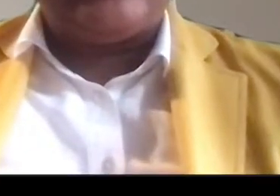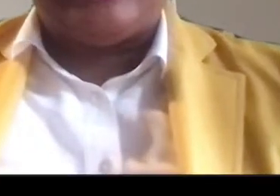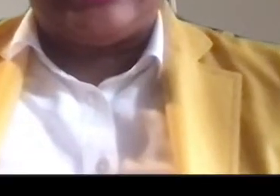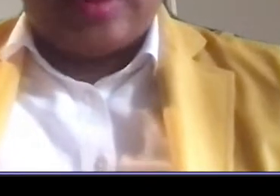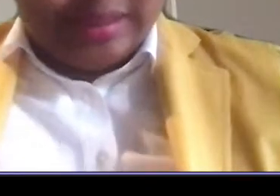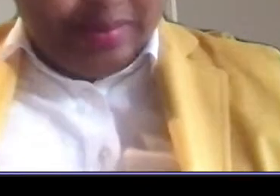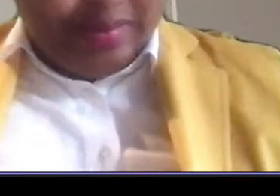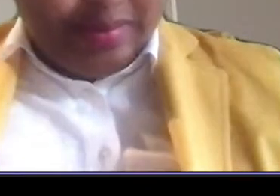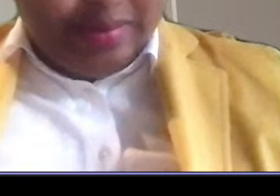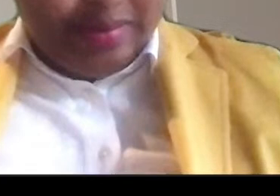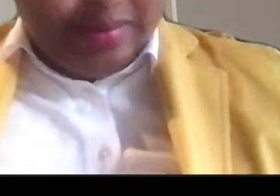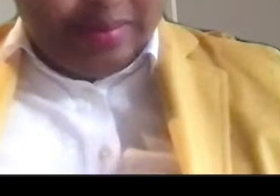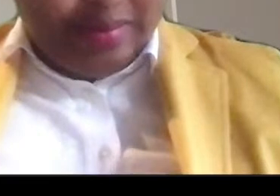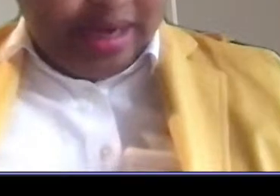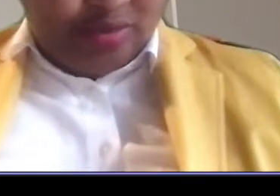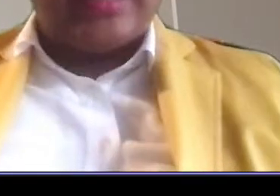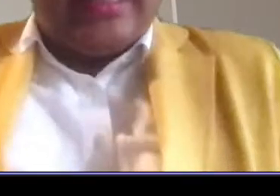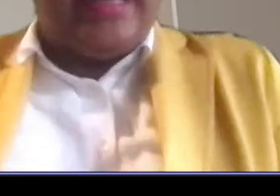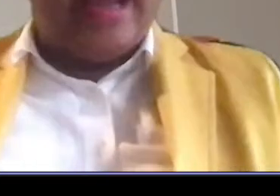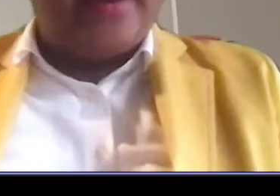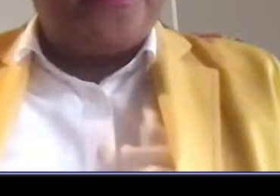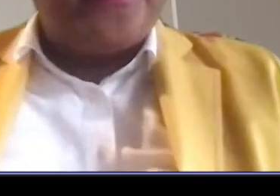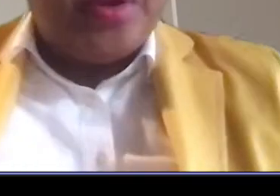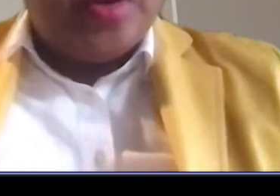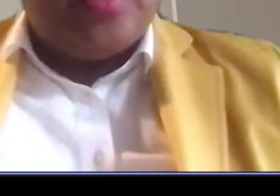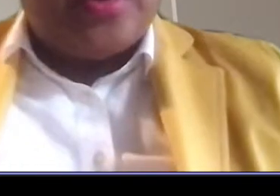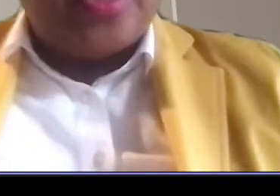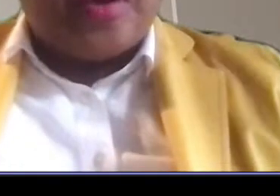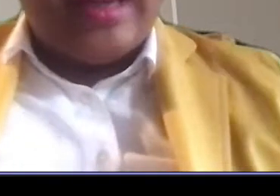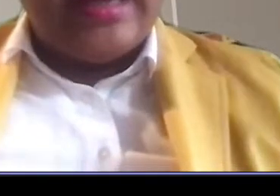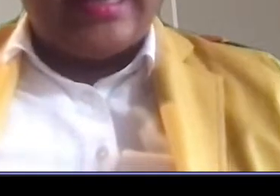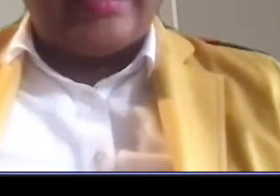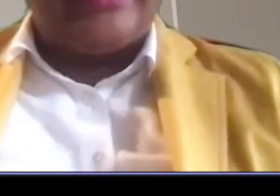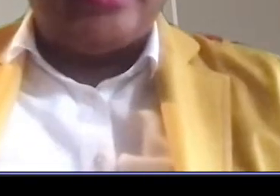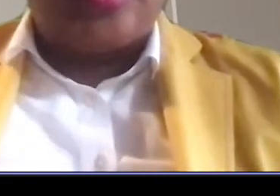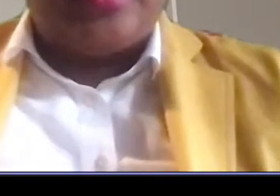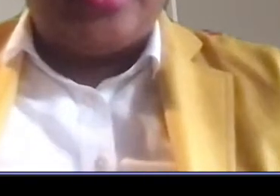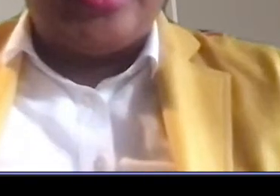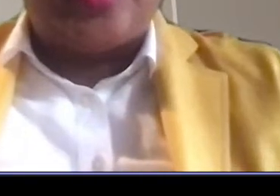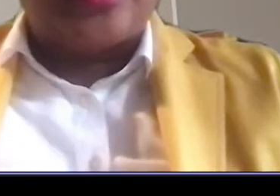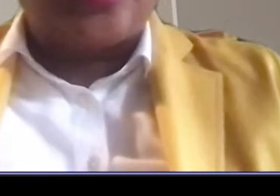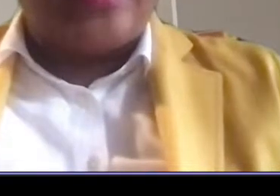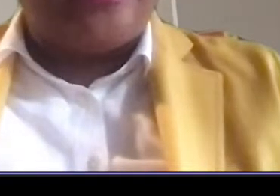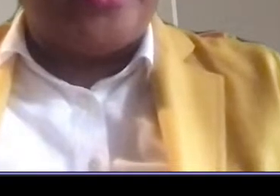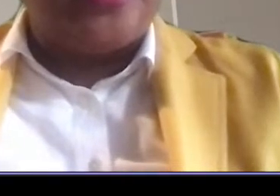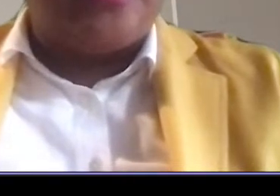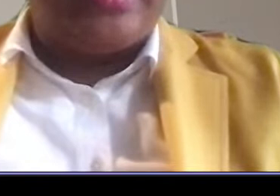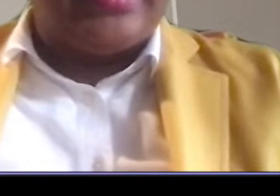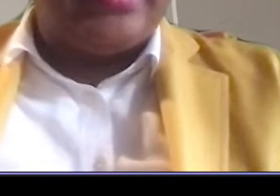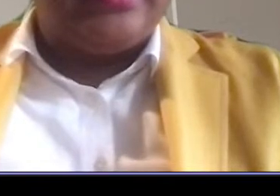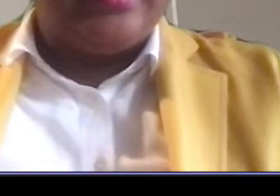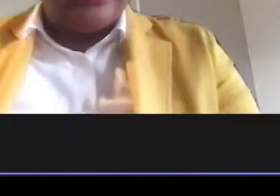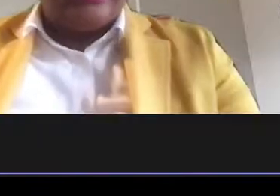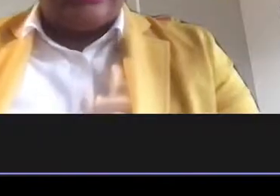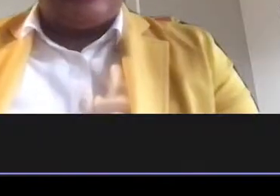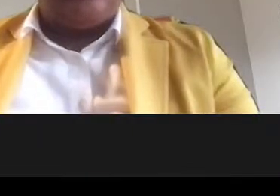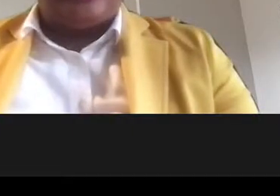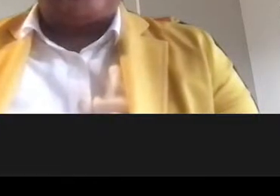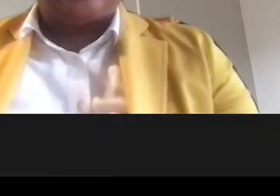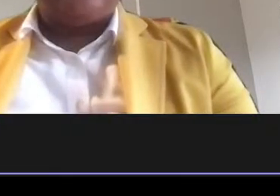maiden debate, so esimiye siyombuza ngelinye ilanga. Mhlonishwa wale nhlanganiso, mhlonishwa uSwartboy